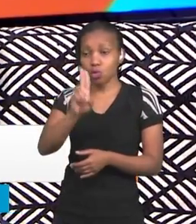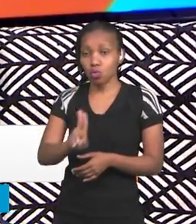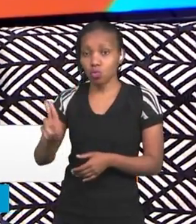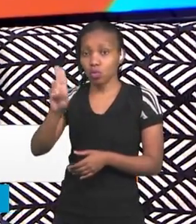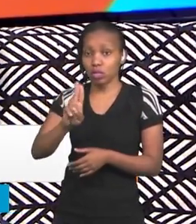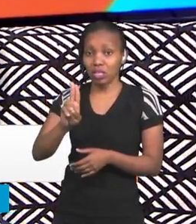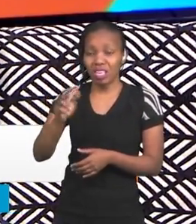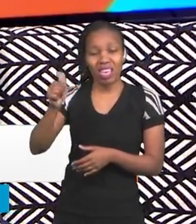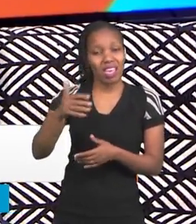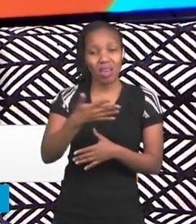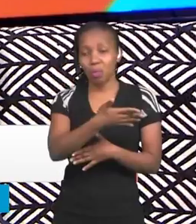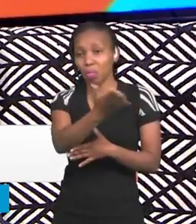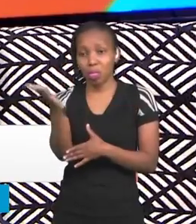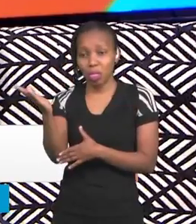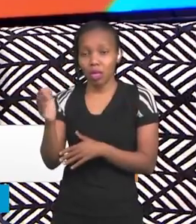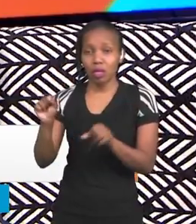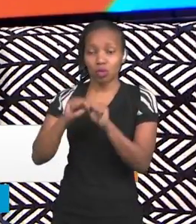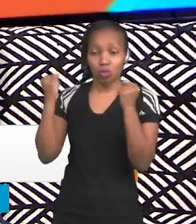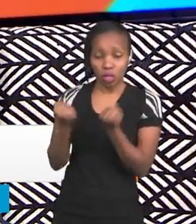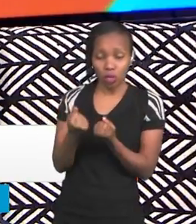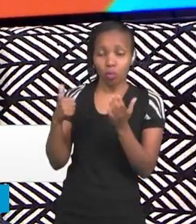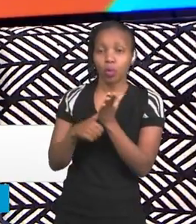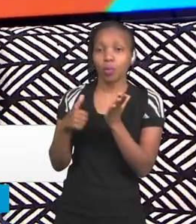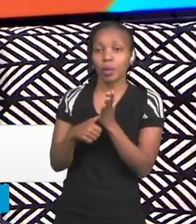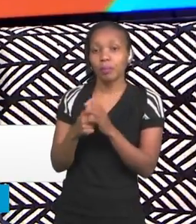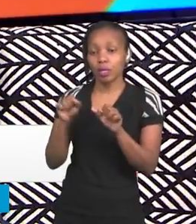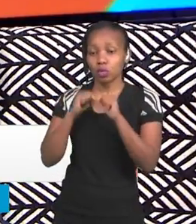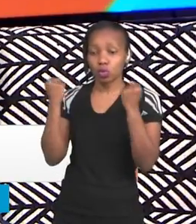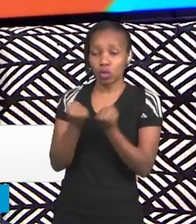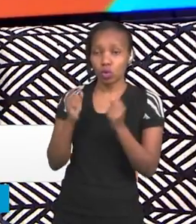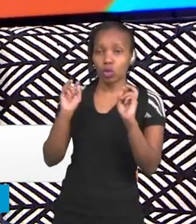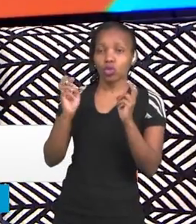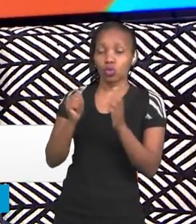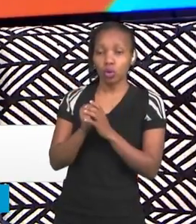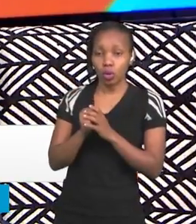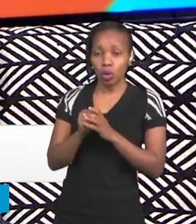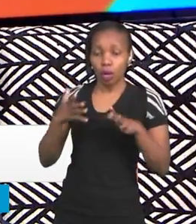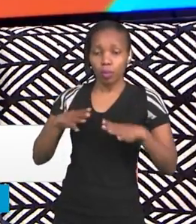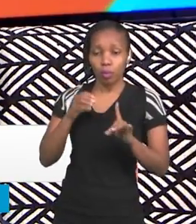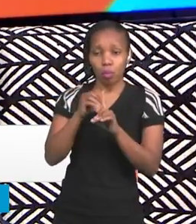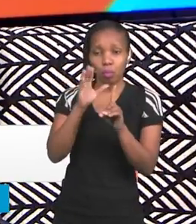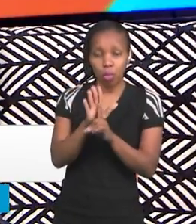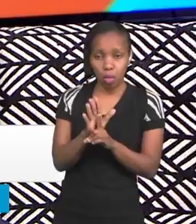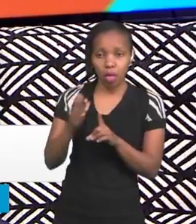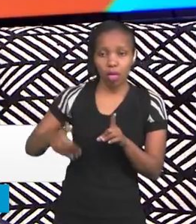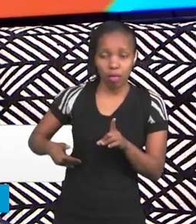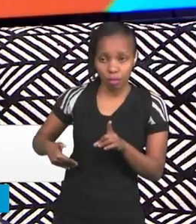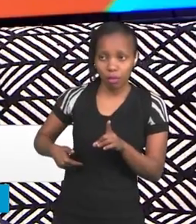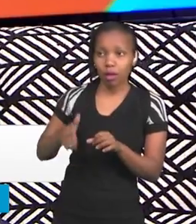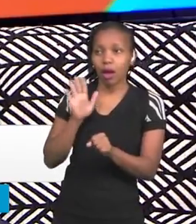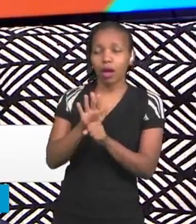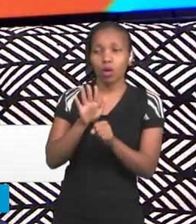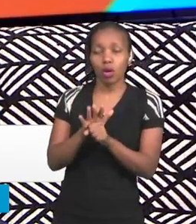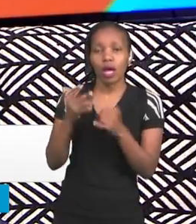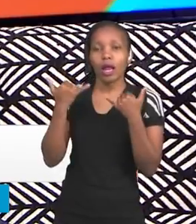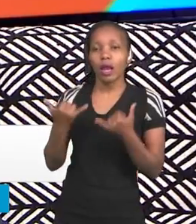drug somewhere. Mm-hmm. Now, societal vices, societal issues, our young people have been exposed to so much. Maybe from your angle,